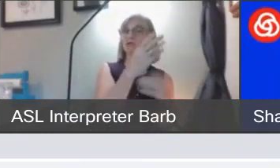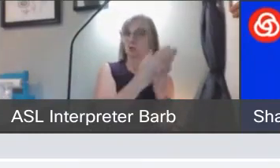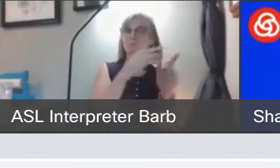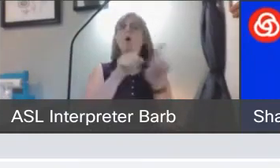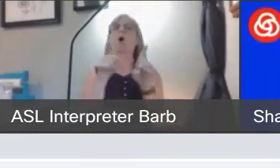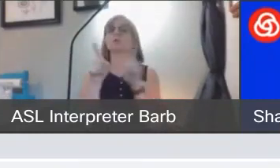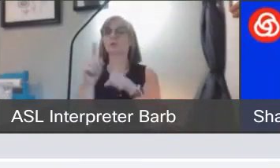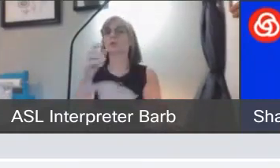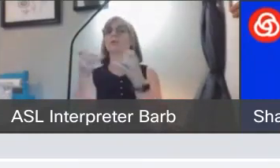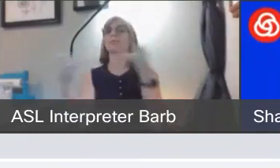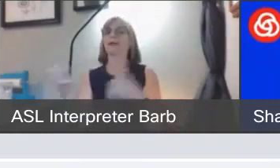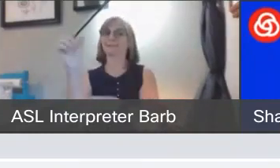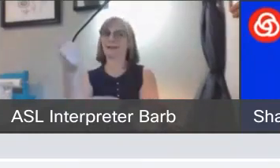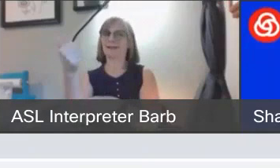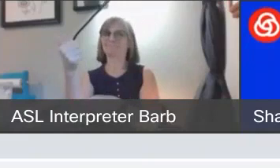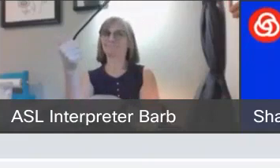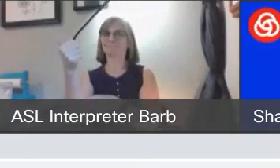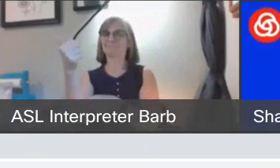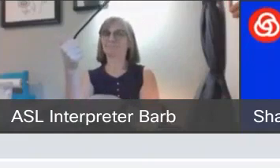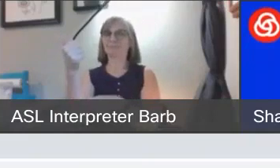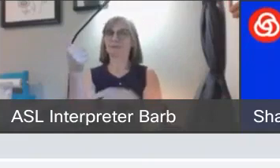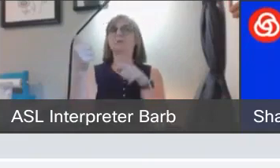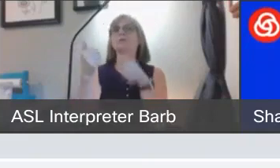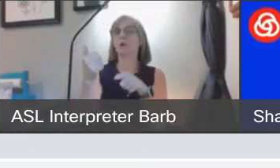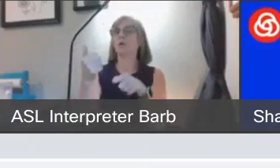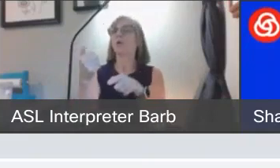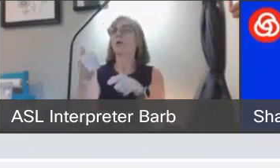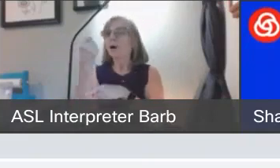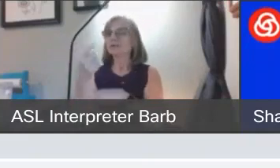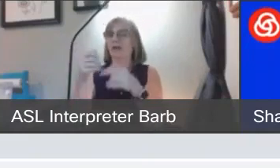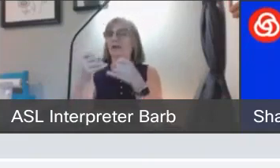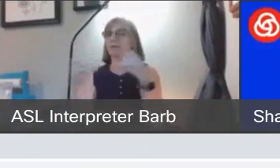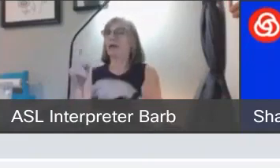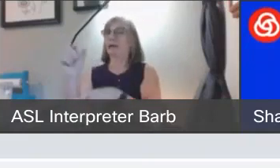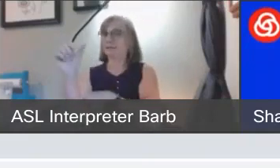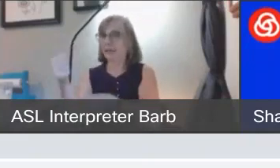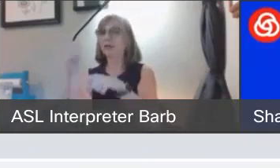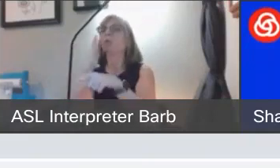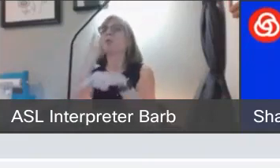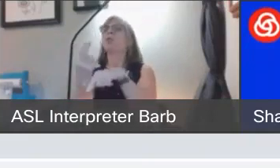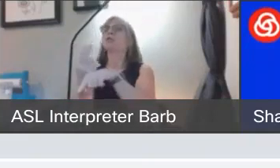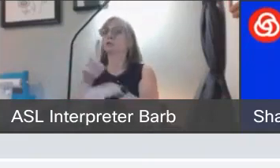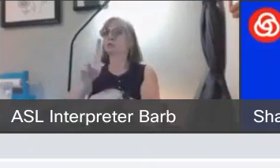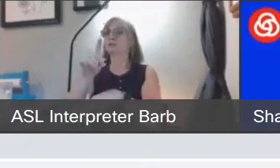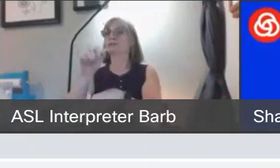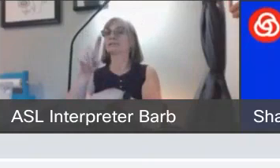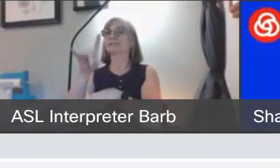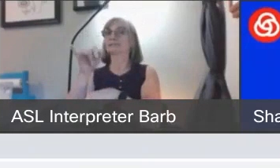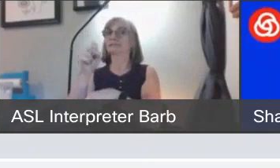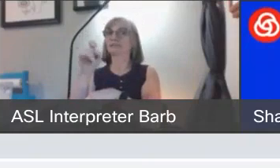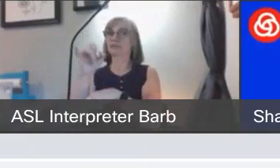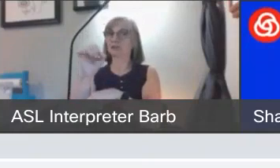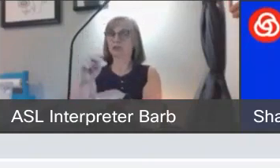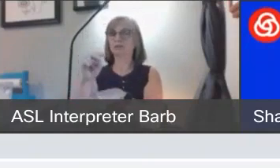Addition, but use a division here. And so it will also use the 2 stops that are here in the going